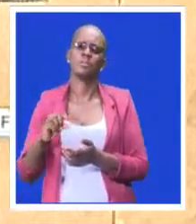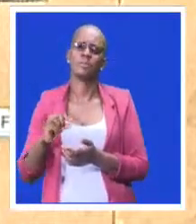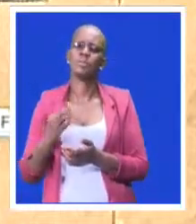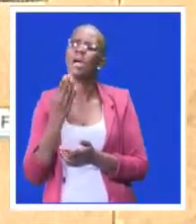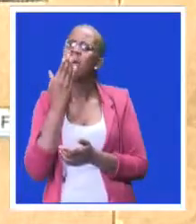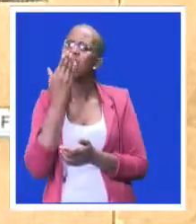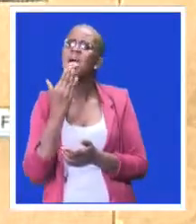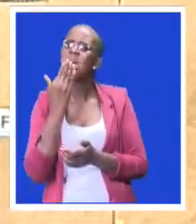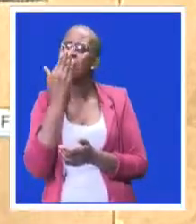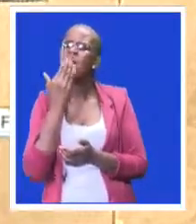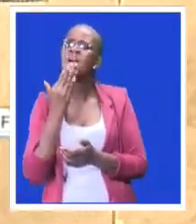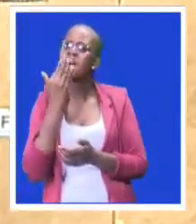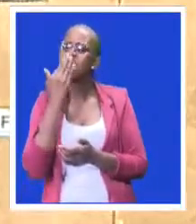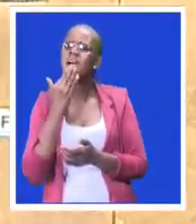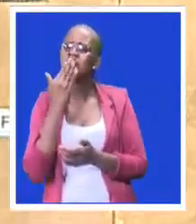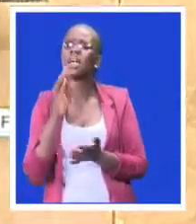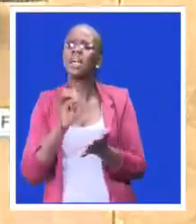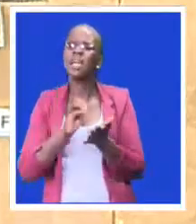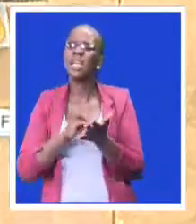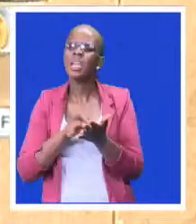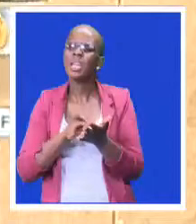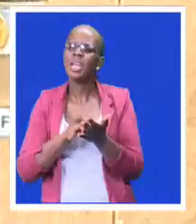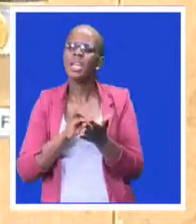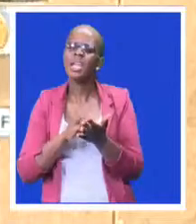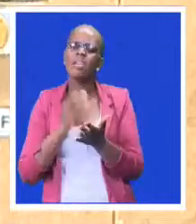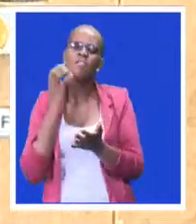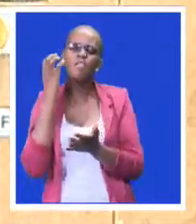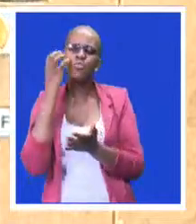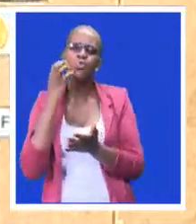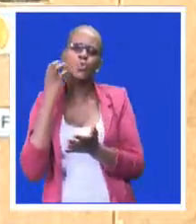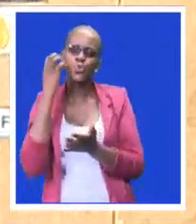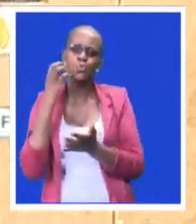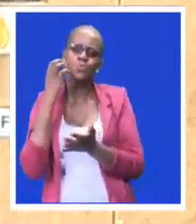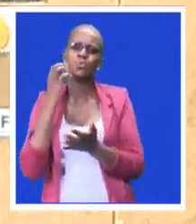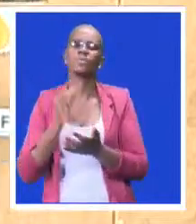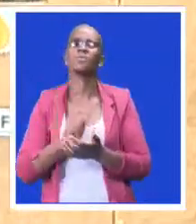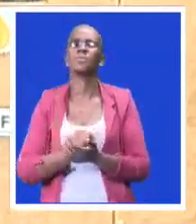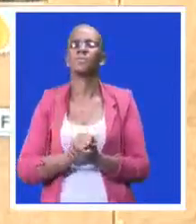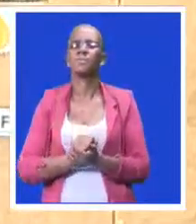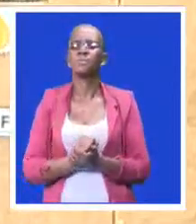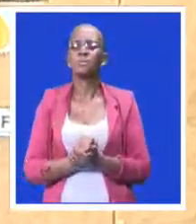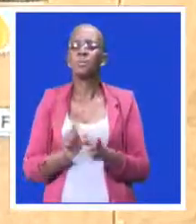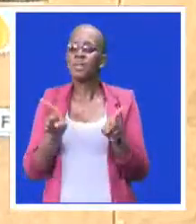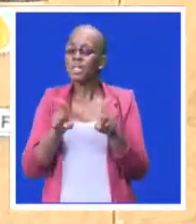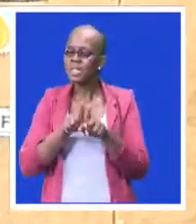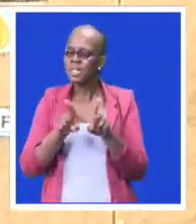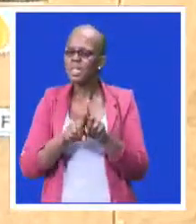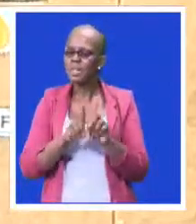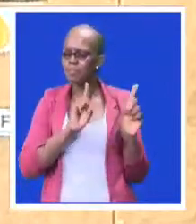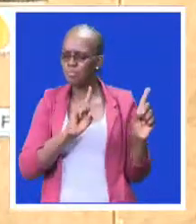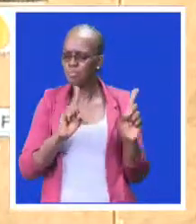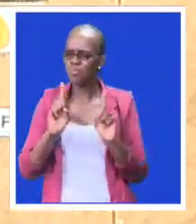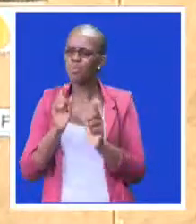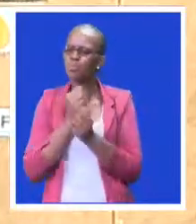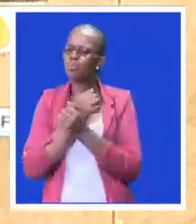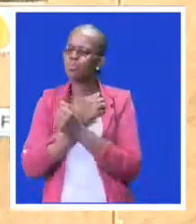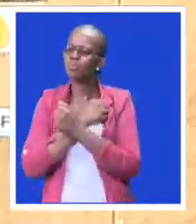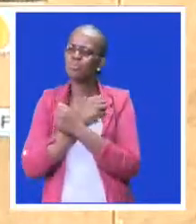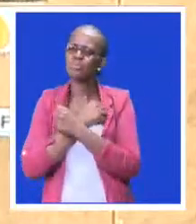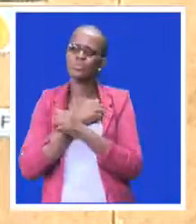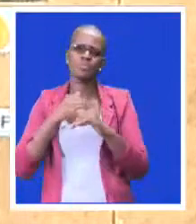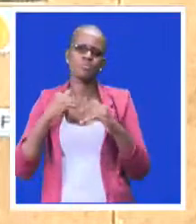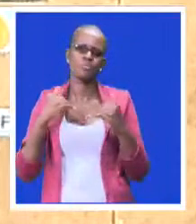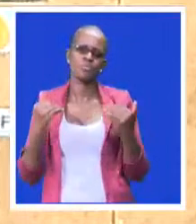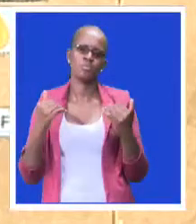Mangoes. Juicy. I love mangoes. And let's put the pictures of mangoes over there. And what